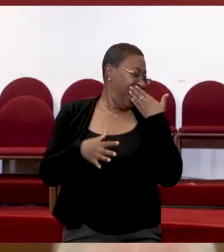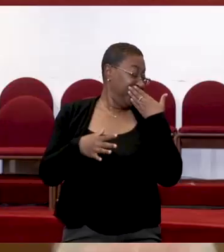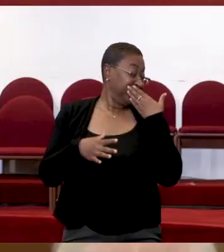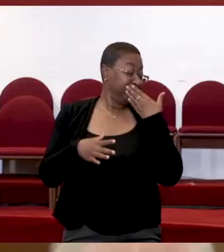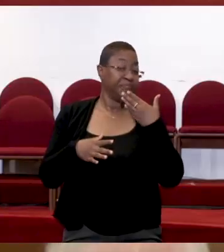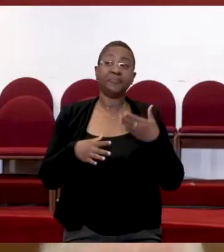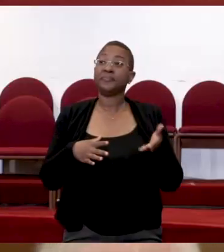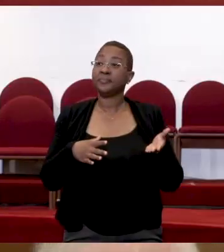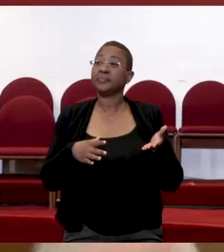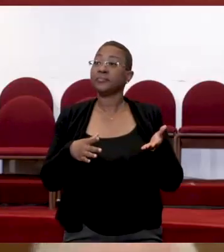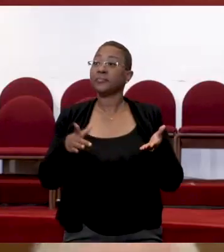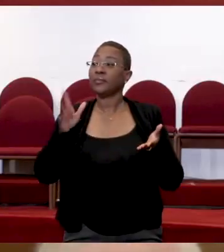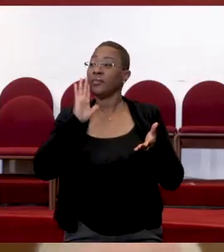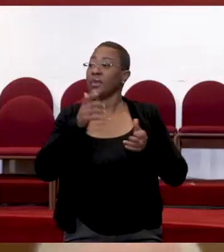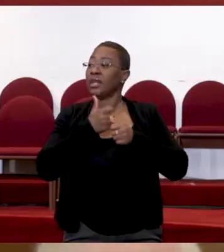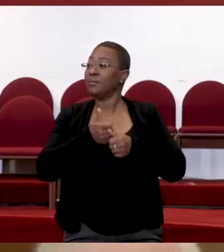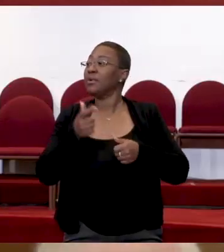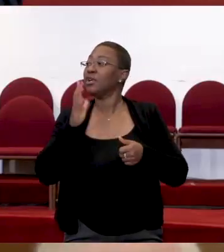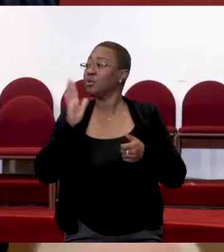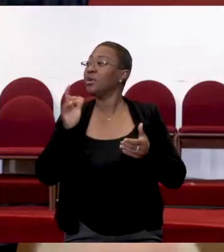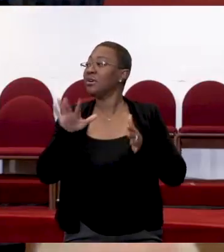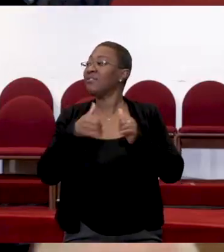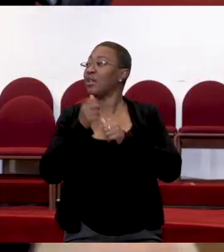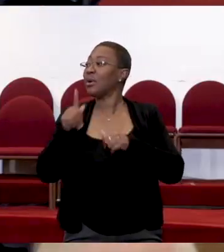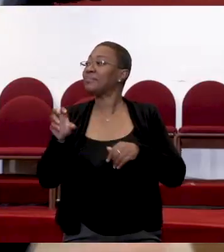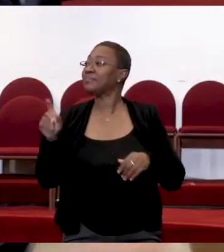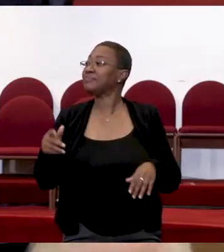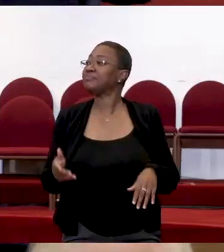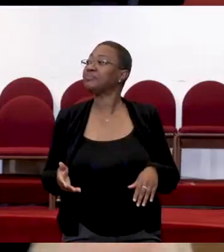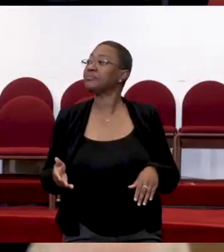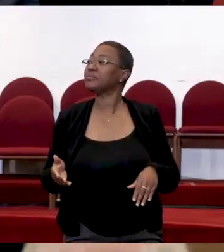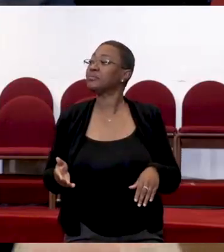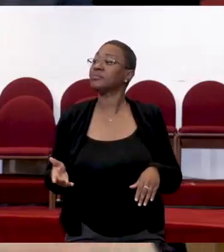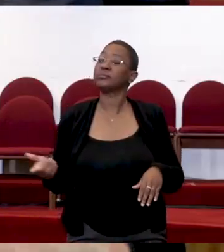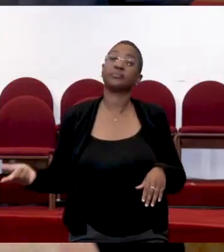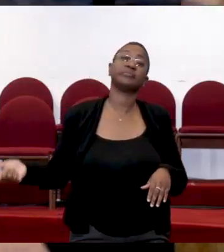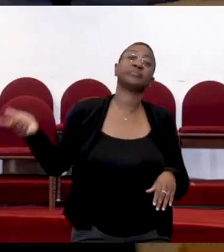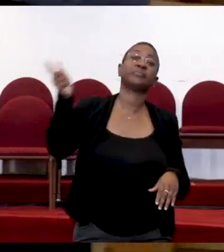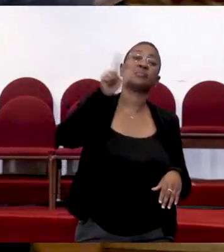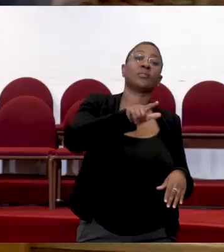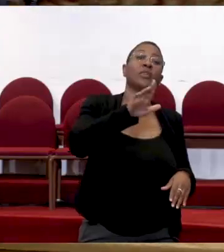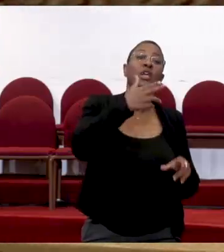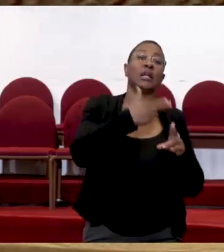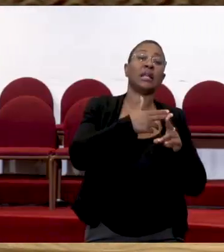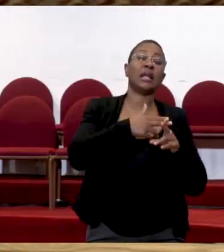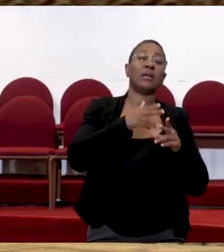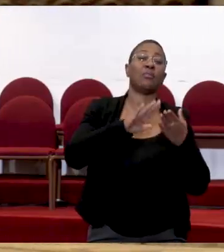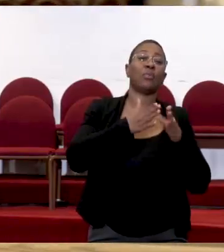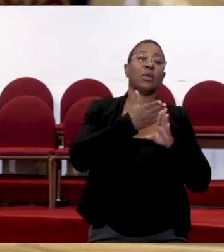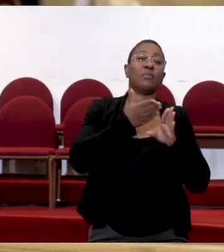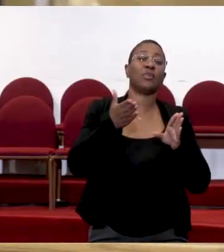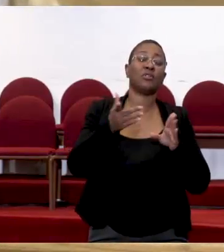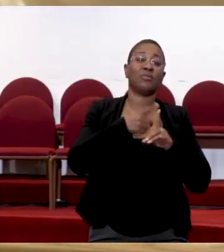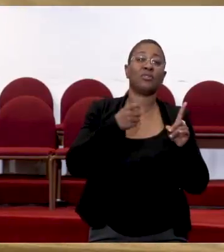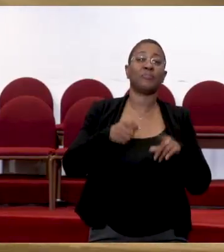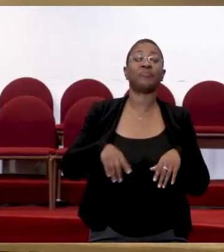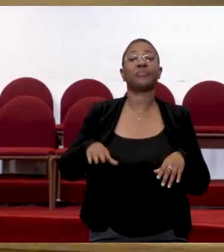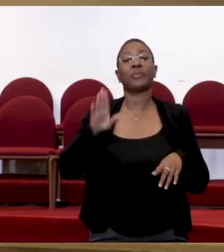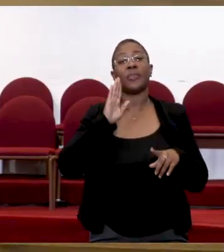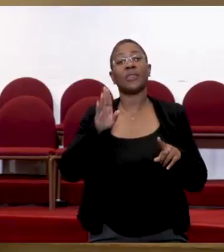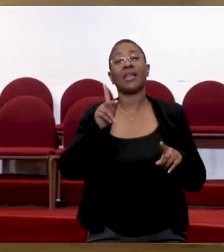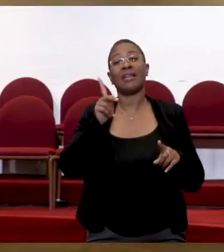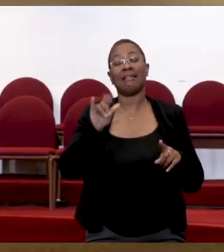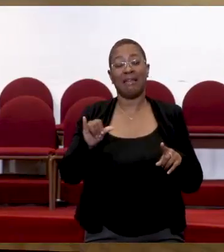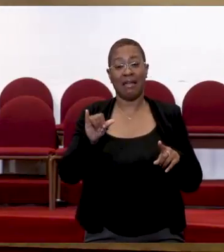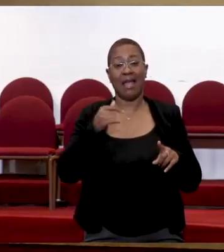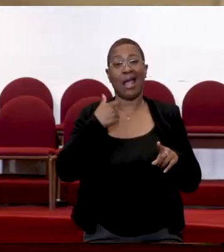down. Okay, so we will follow up. All right, go ahead. Tell us your name, what neighborhood you're from. Oh, thank you. Hi, my name is Kay.